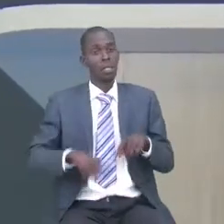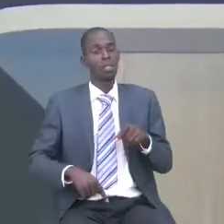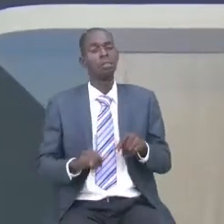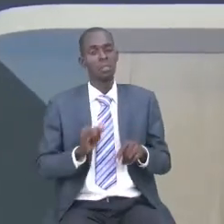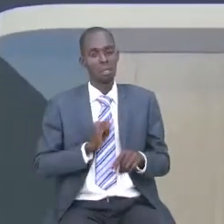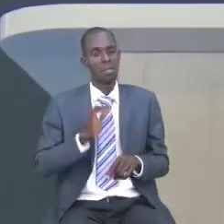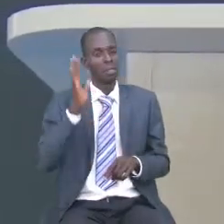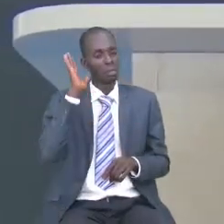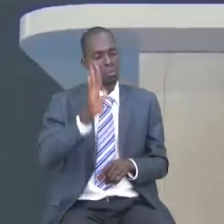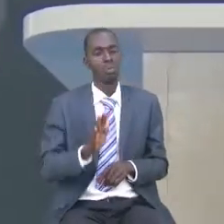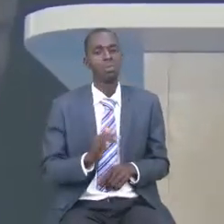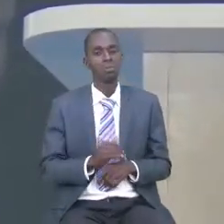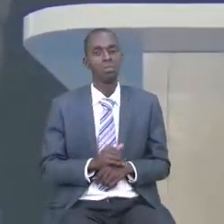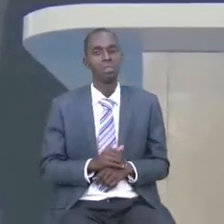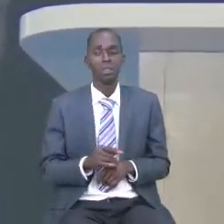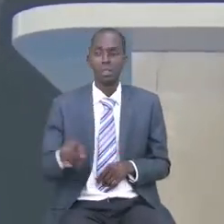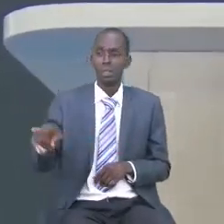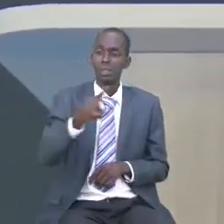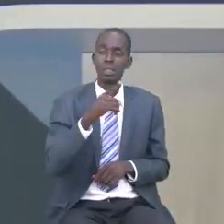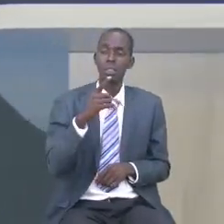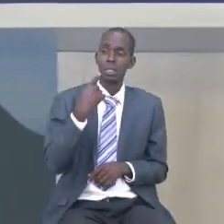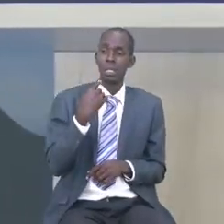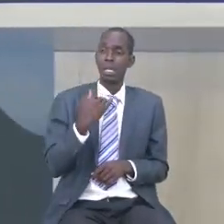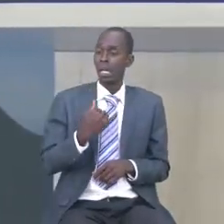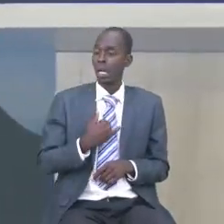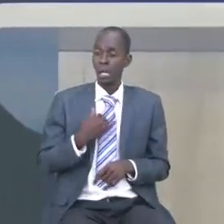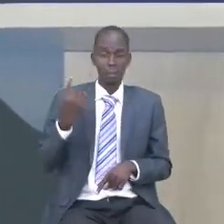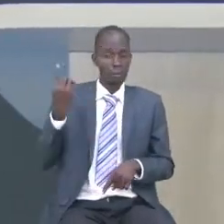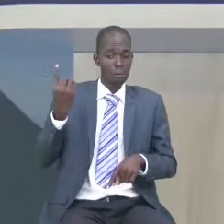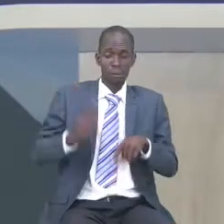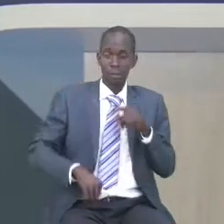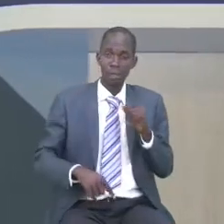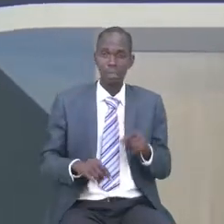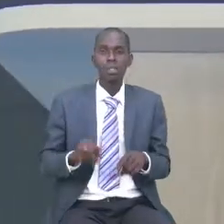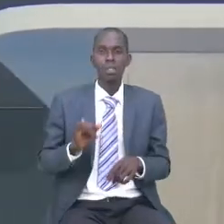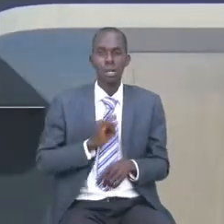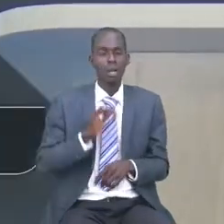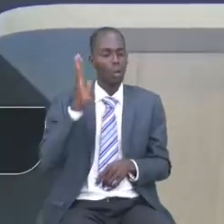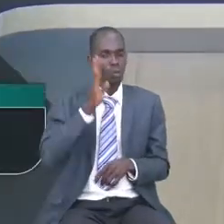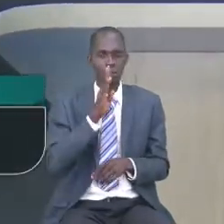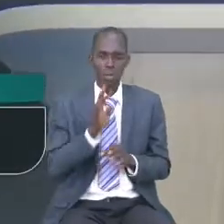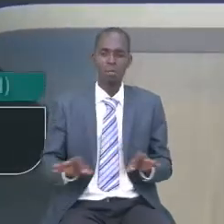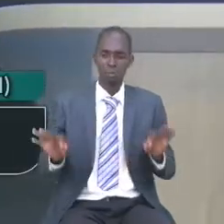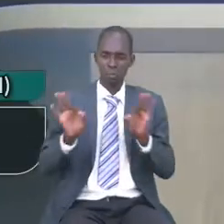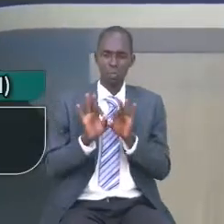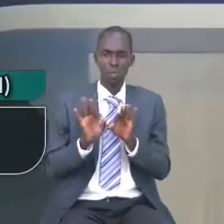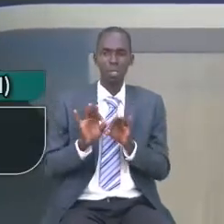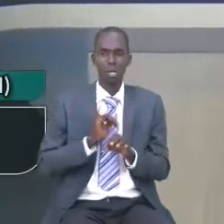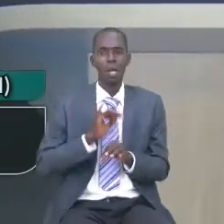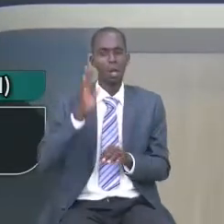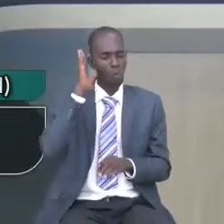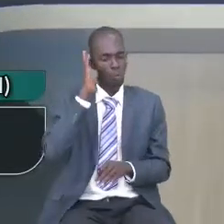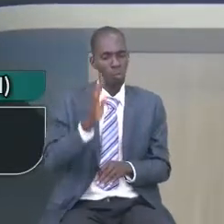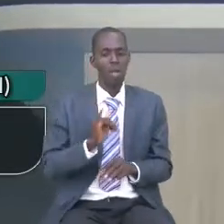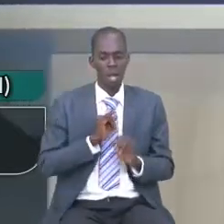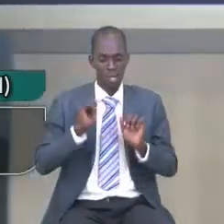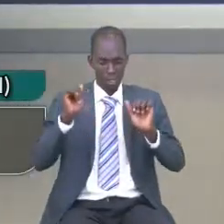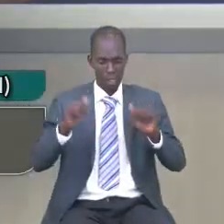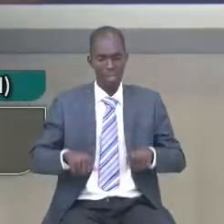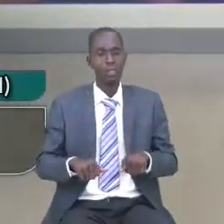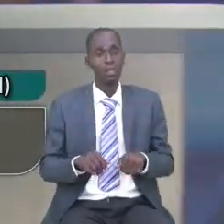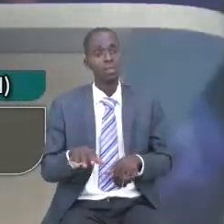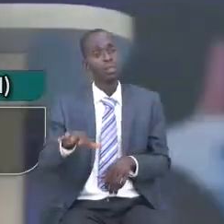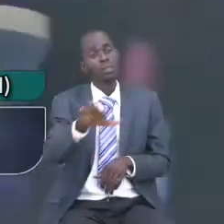will. They say, I cannot, I'm going to be relevant, I will, I can. They